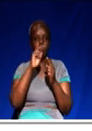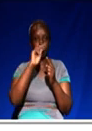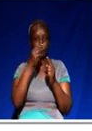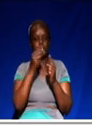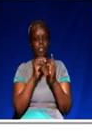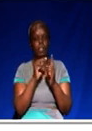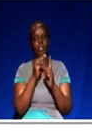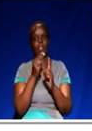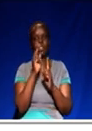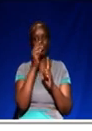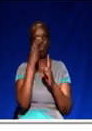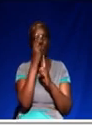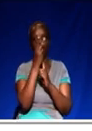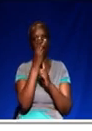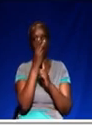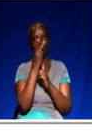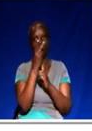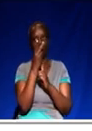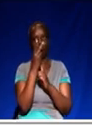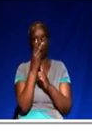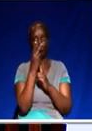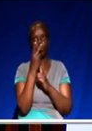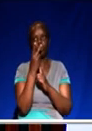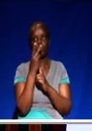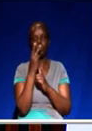index notation of the number 9.